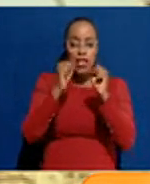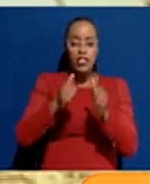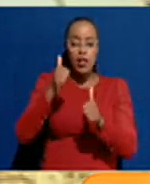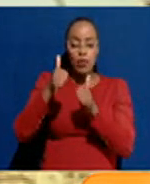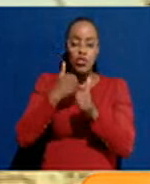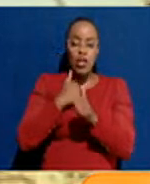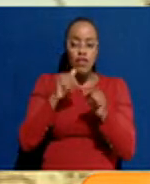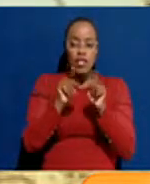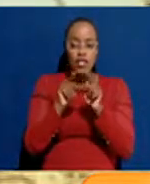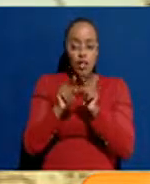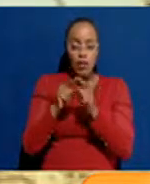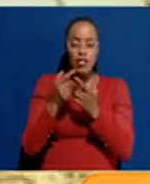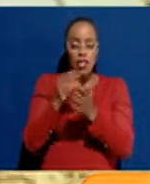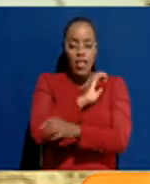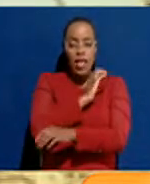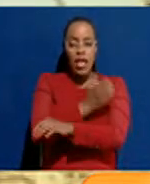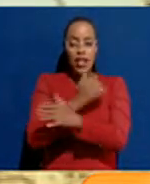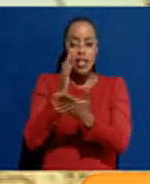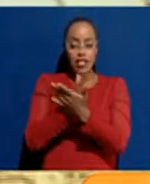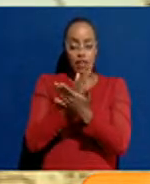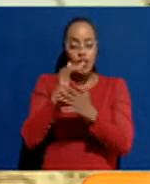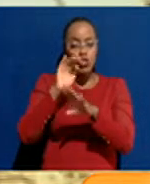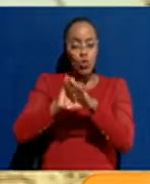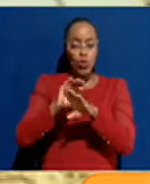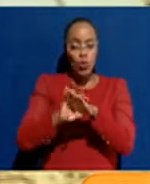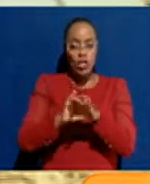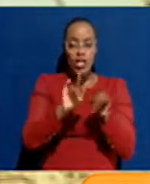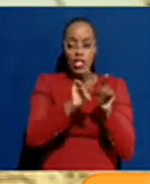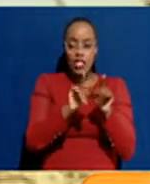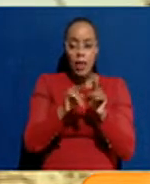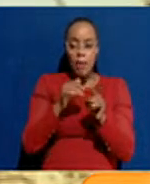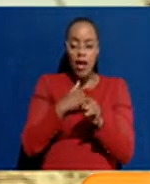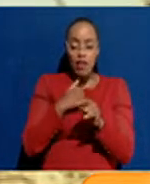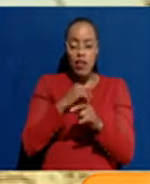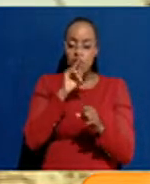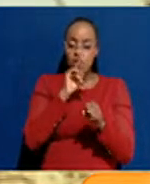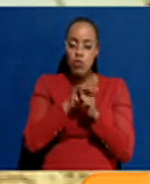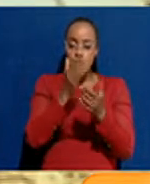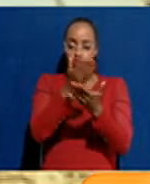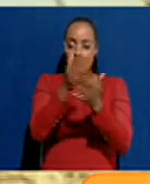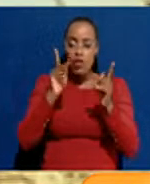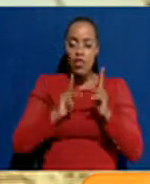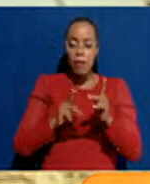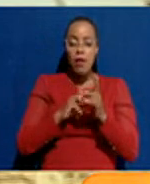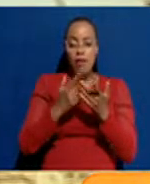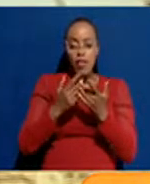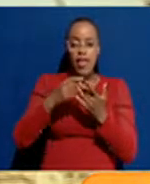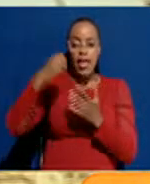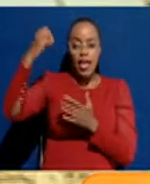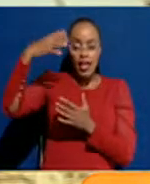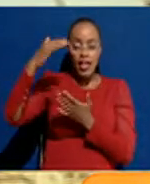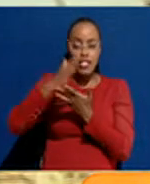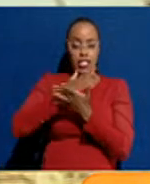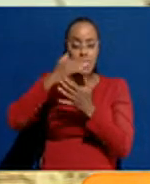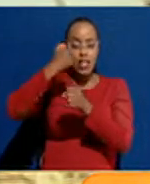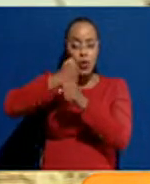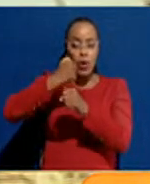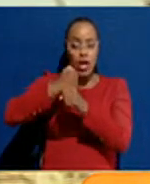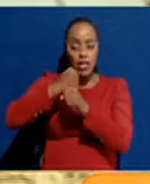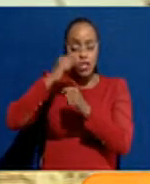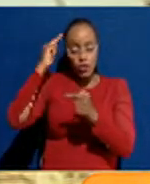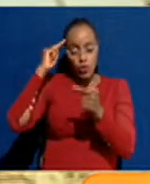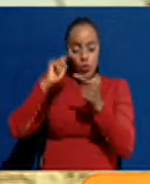have as an energy sector is so conducive. And indeed, let me assure the public that even as the energy sector, we are really working together so